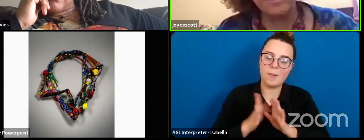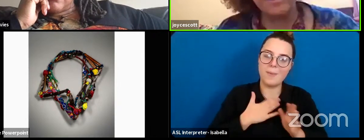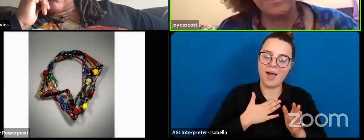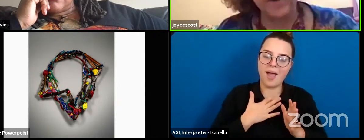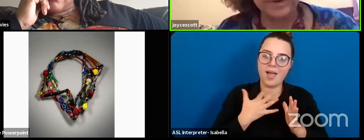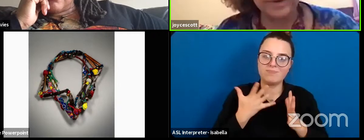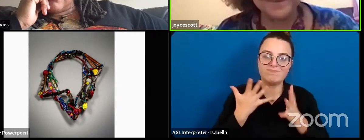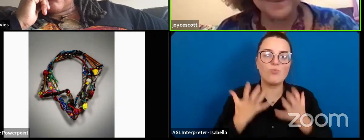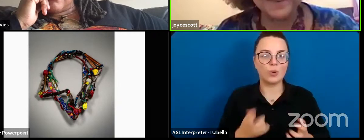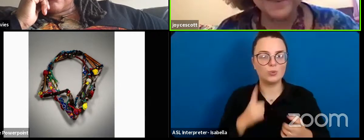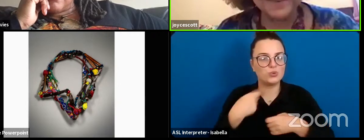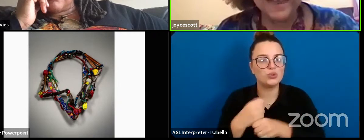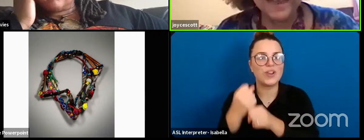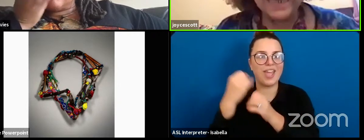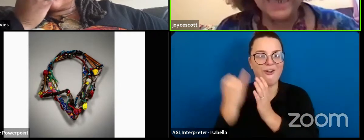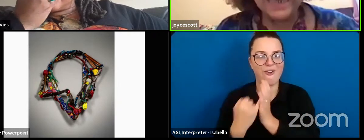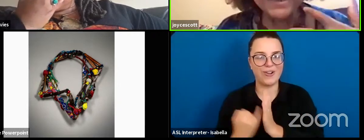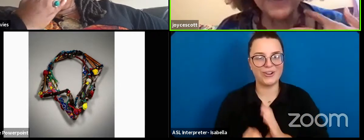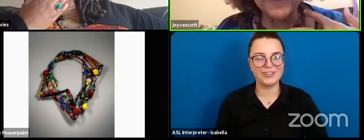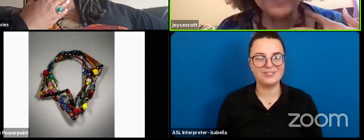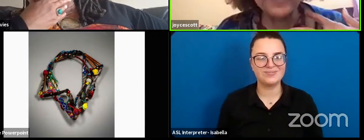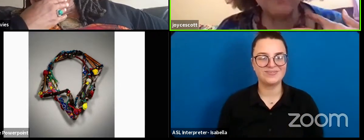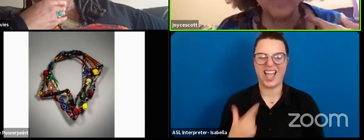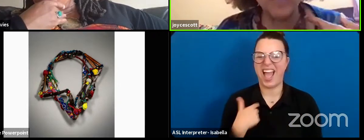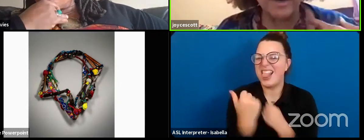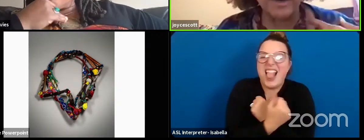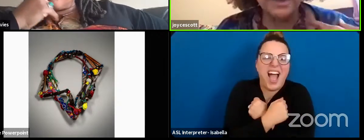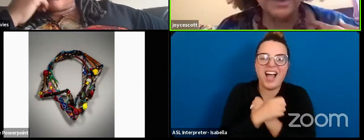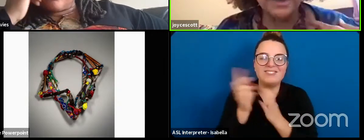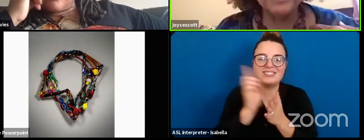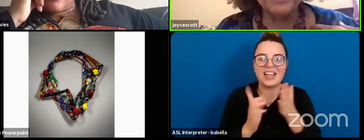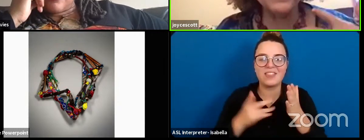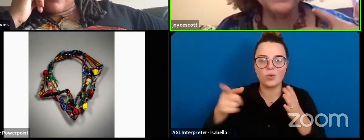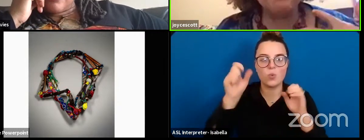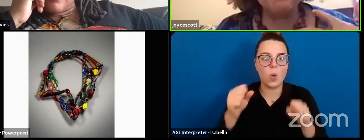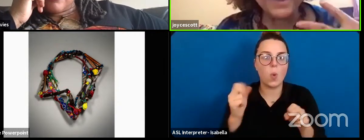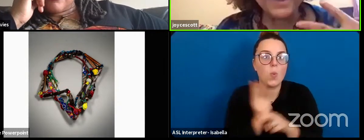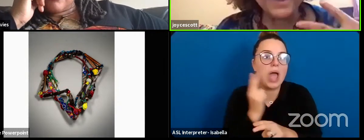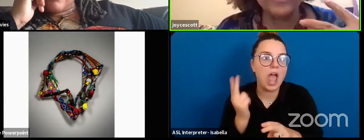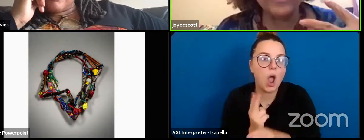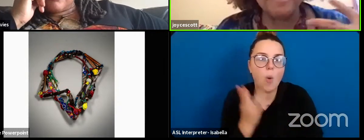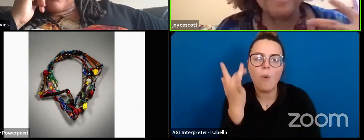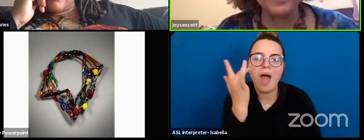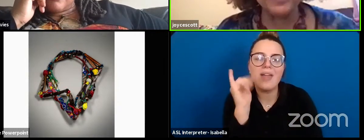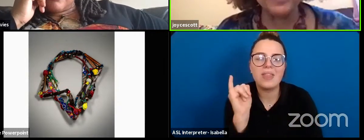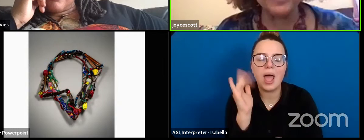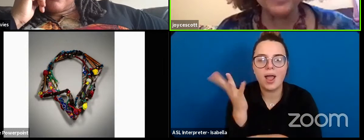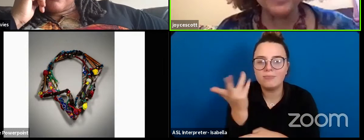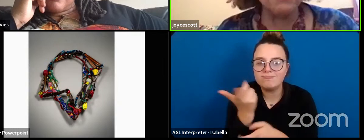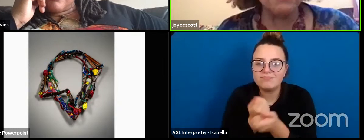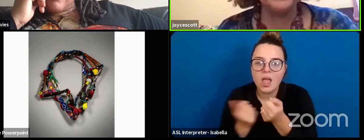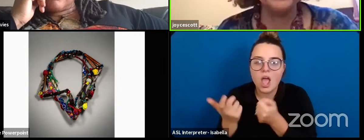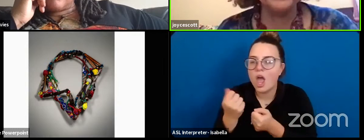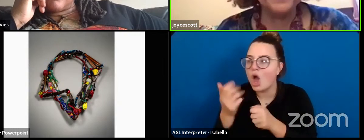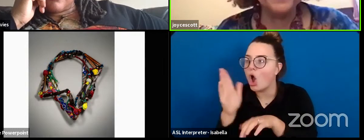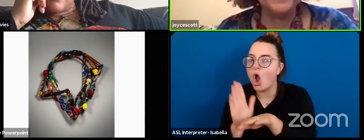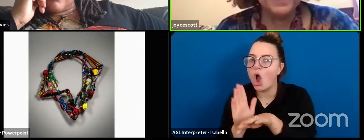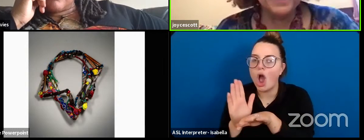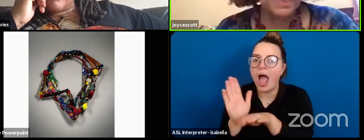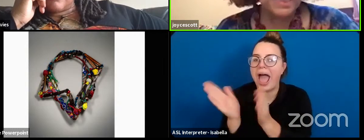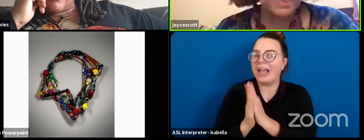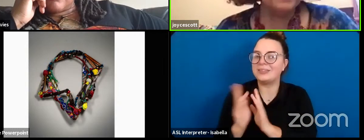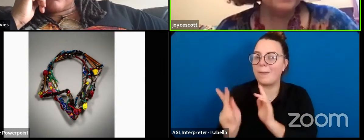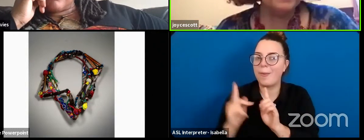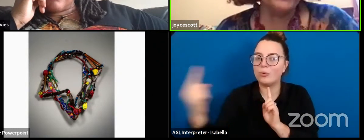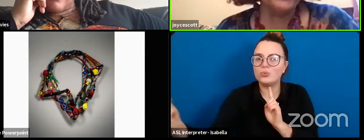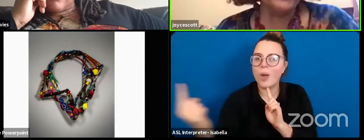artwork. I love making things that you wear because it beckons people to come up to you. Not